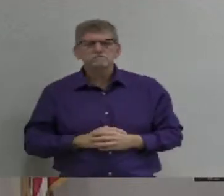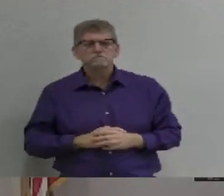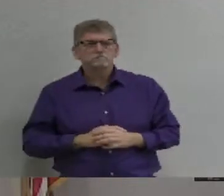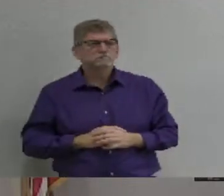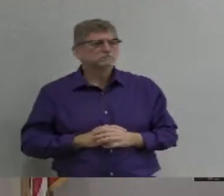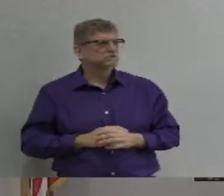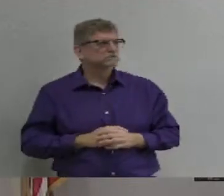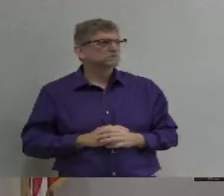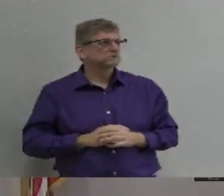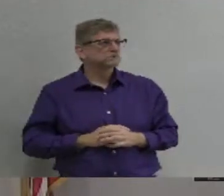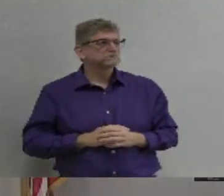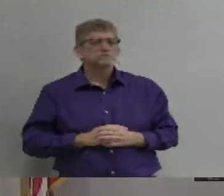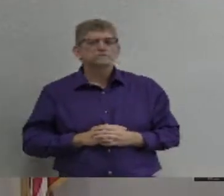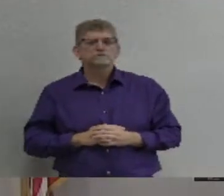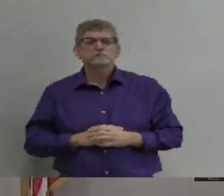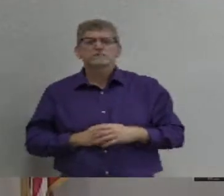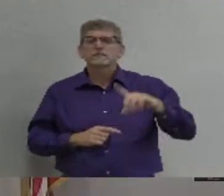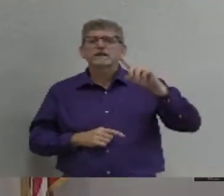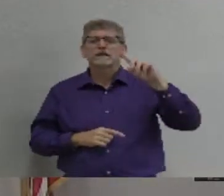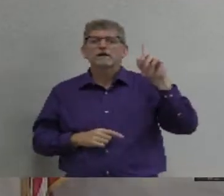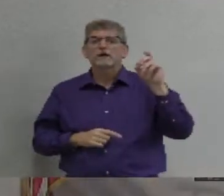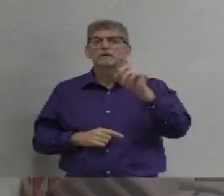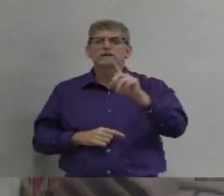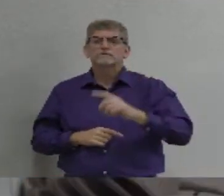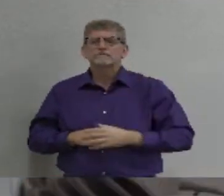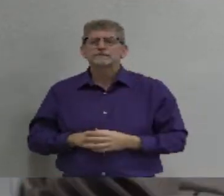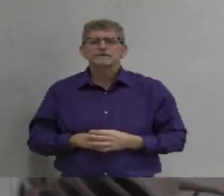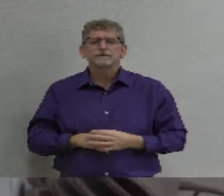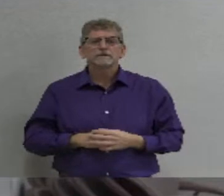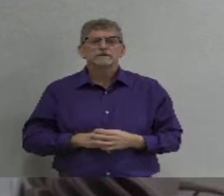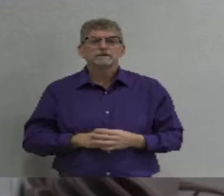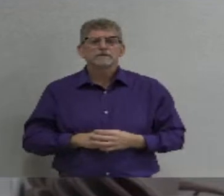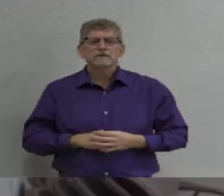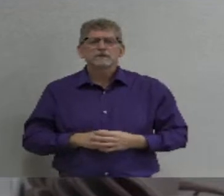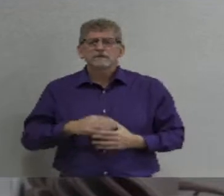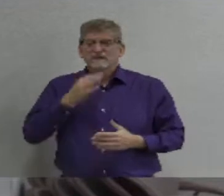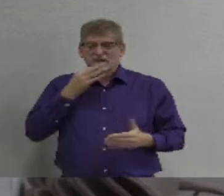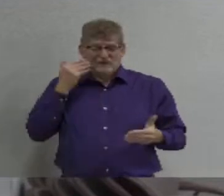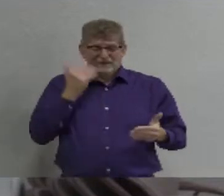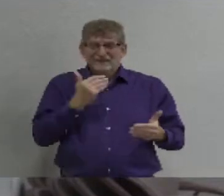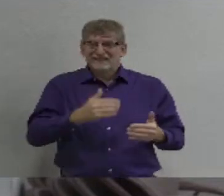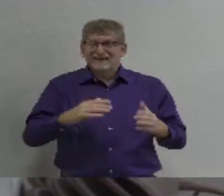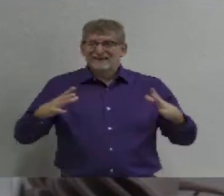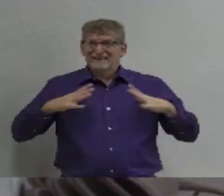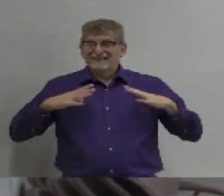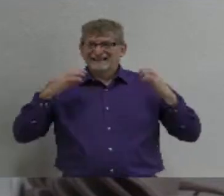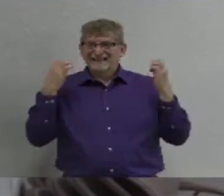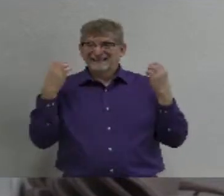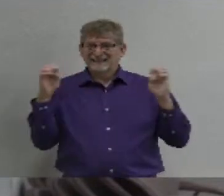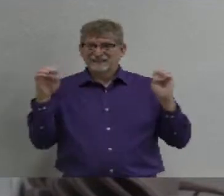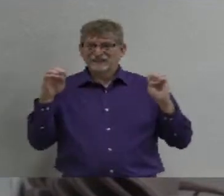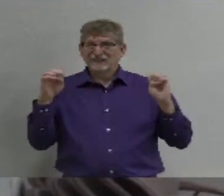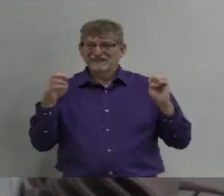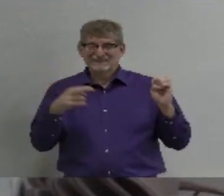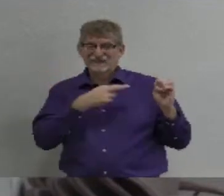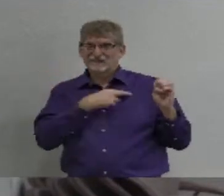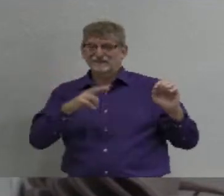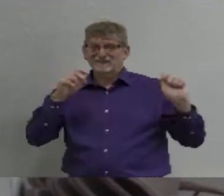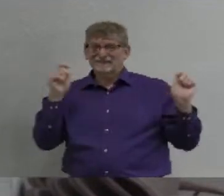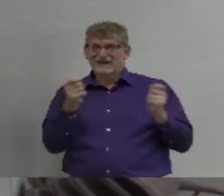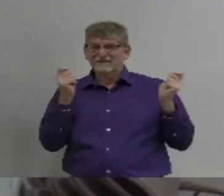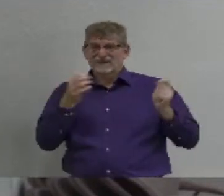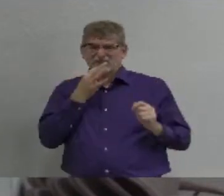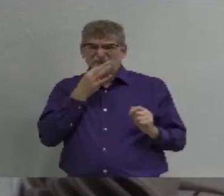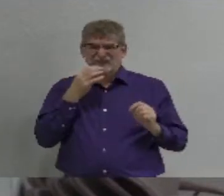As we're kind of coming back up towards Easter, back towards religious celebrations towards the end of the month, what are you thinking about